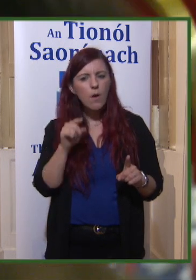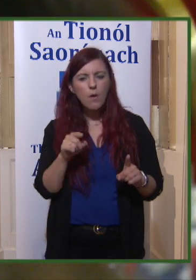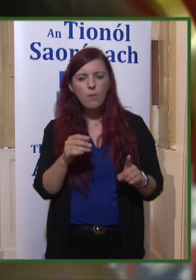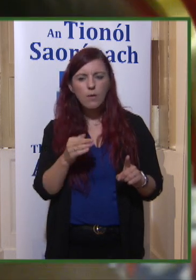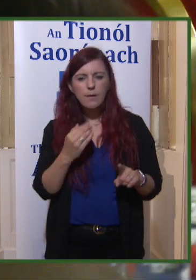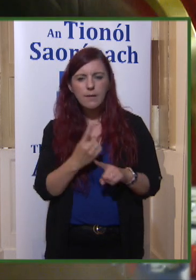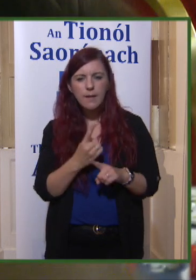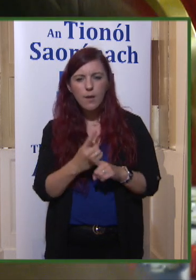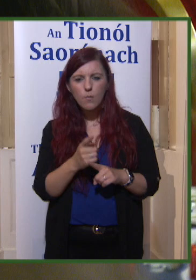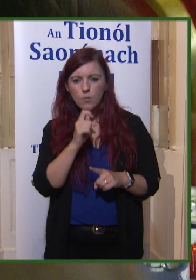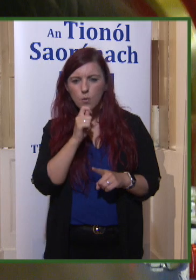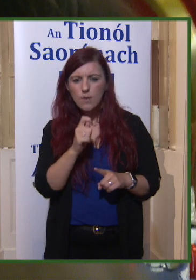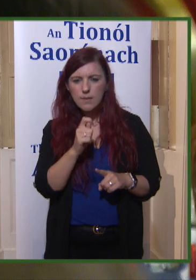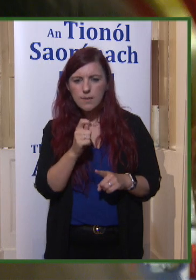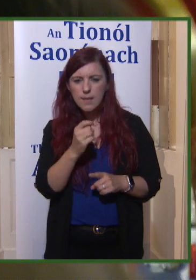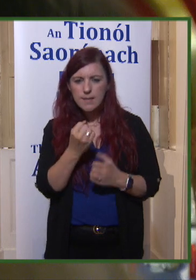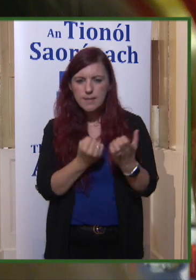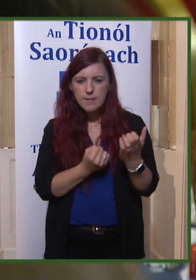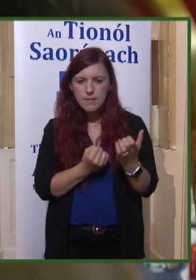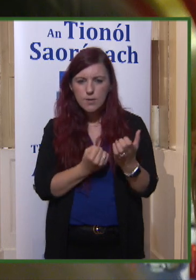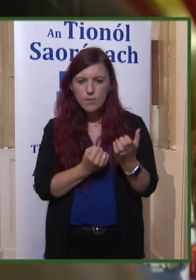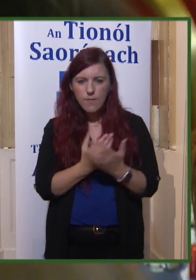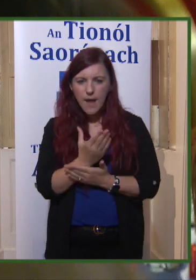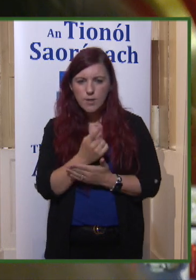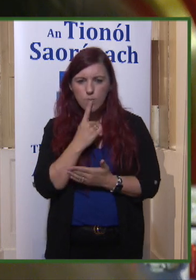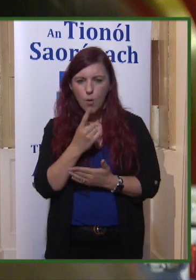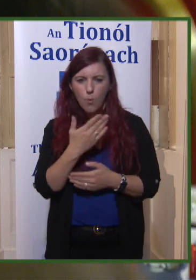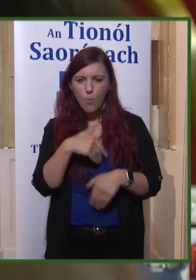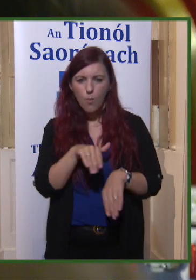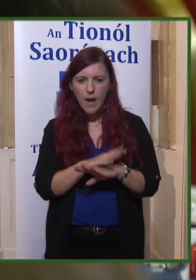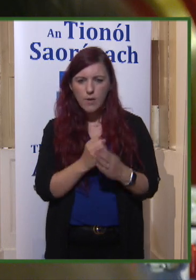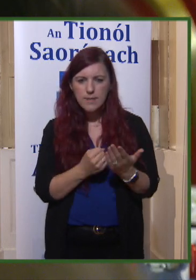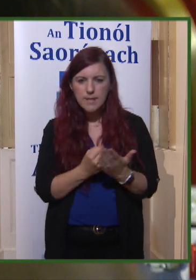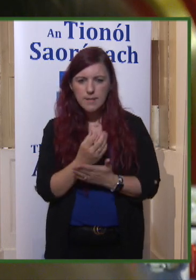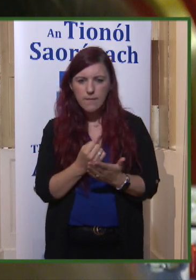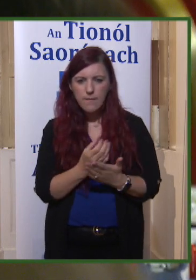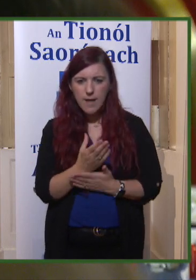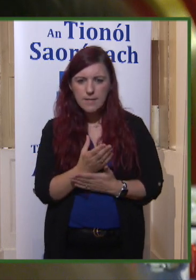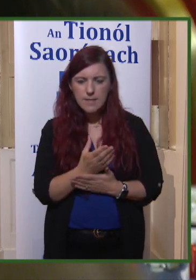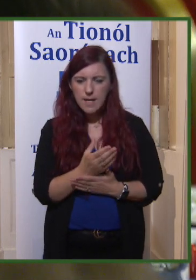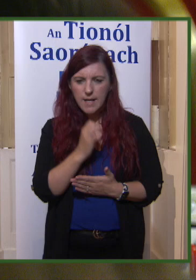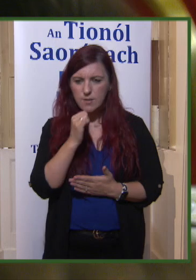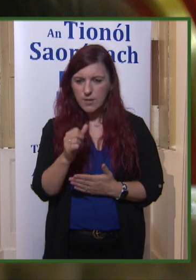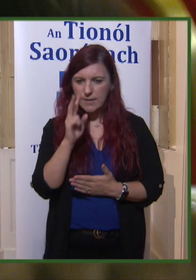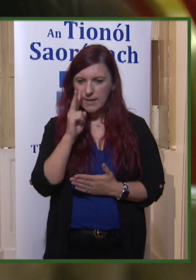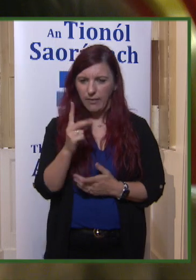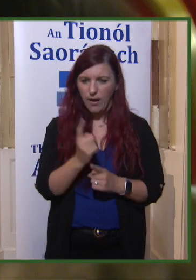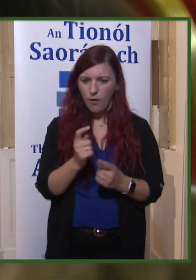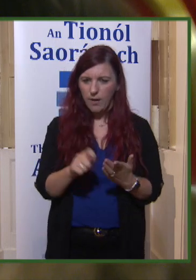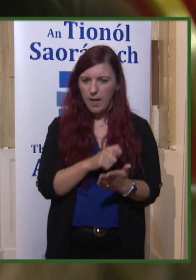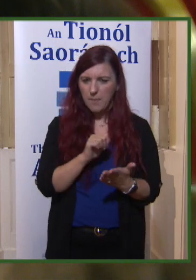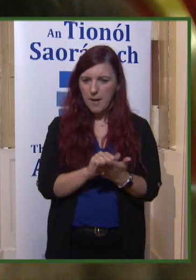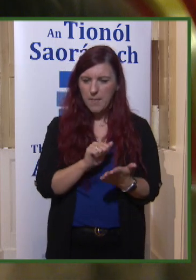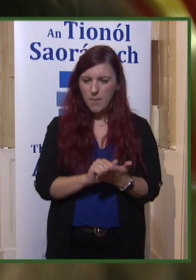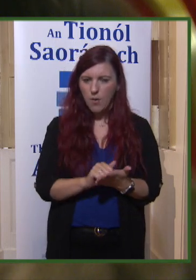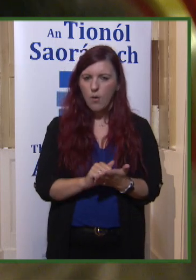it actually is. It's defined as 0 to 5 years, but where? And that's really concerning if it's defined and it's not on the ballot paper. Okay, that's a